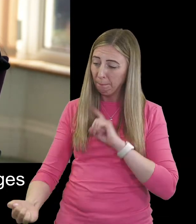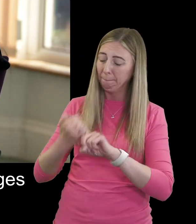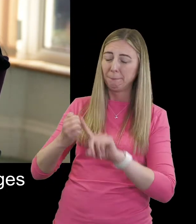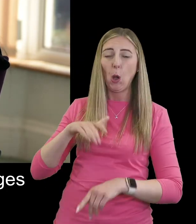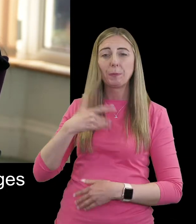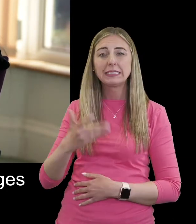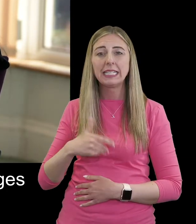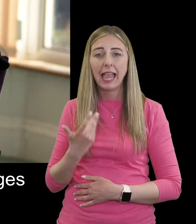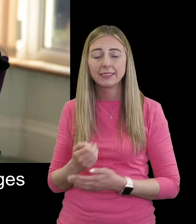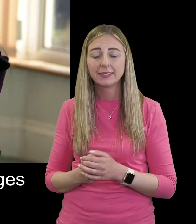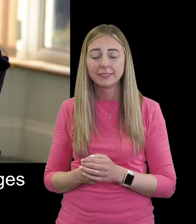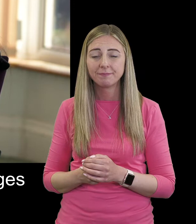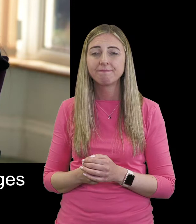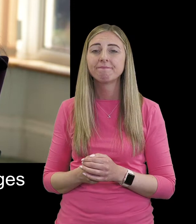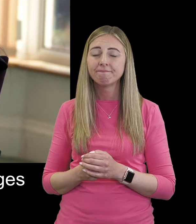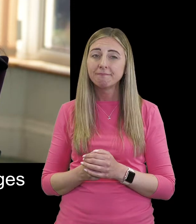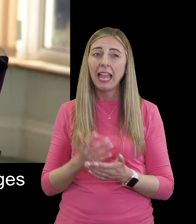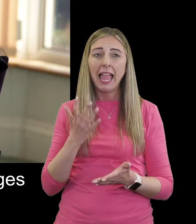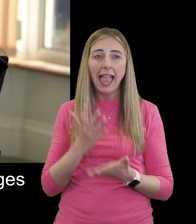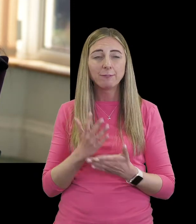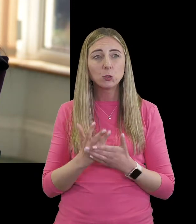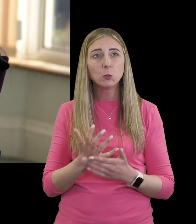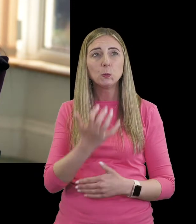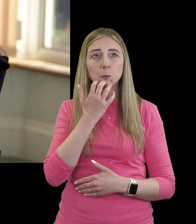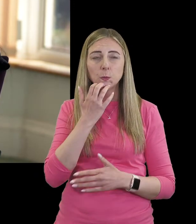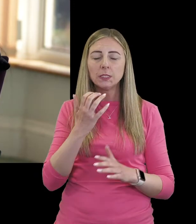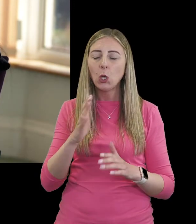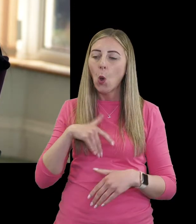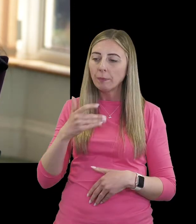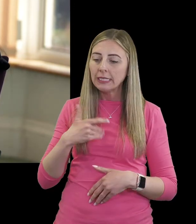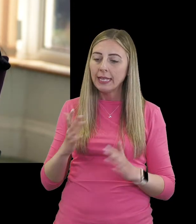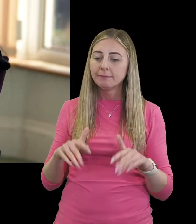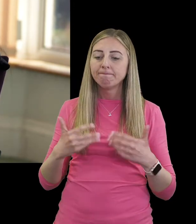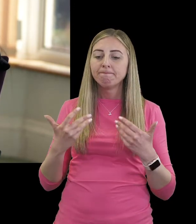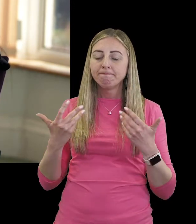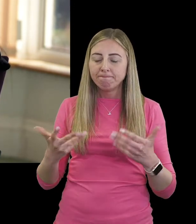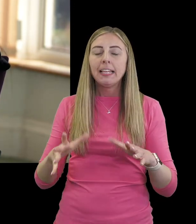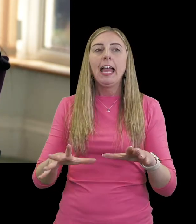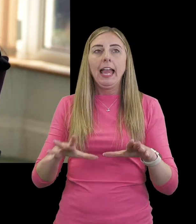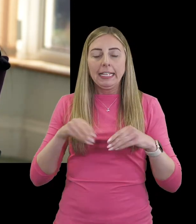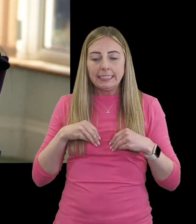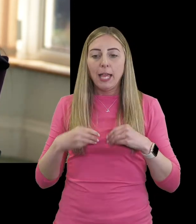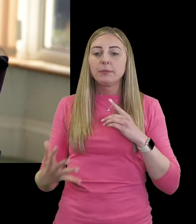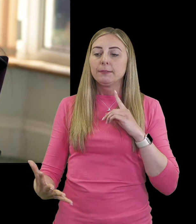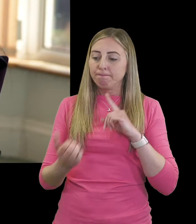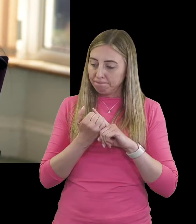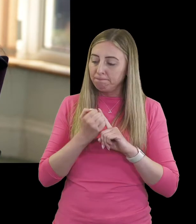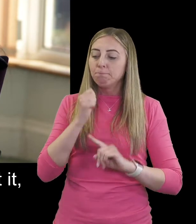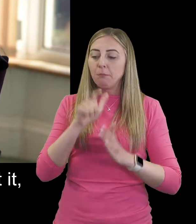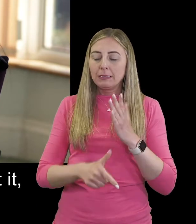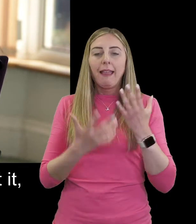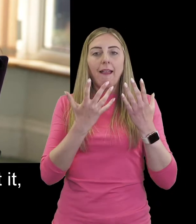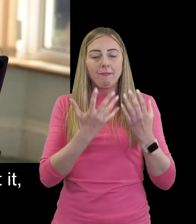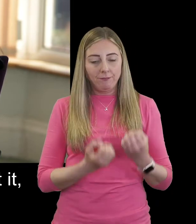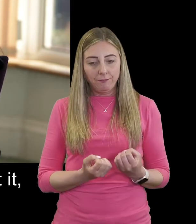me, getting past the upset of having a disability or developing a disability